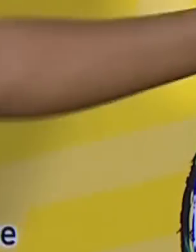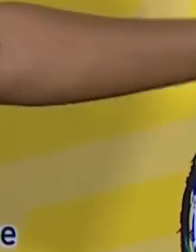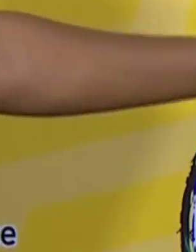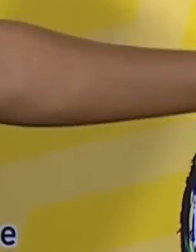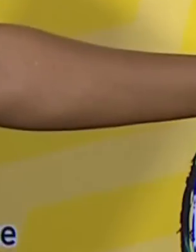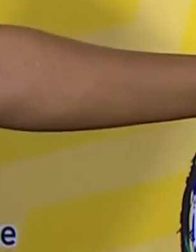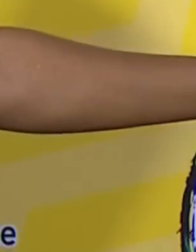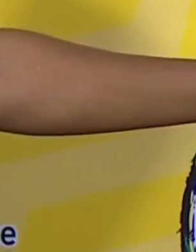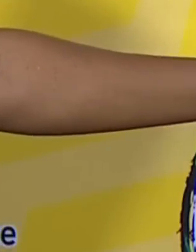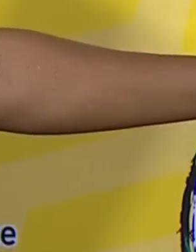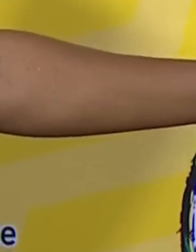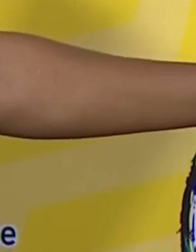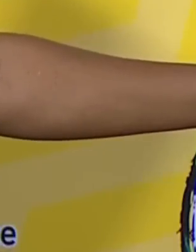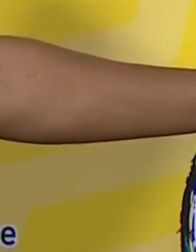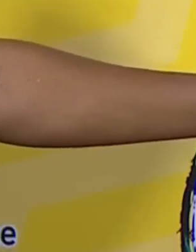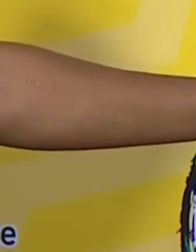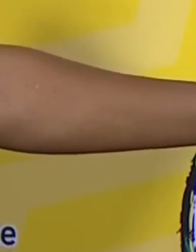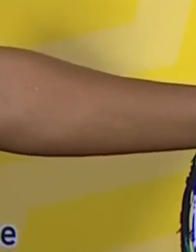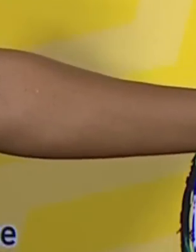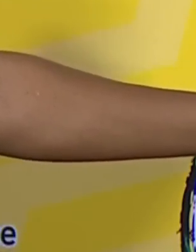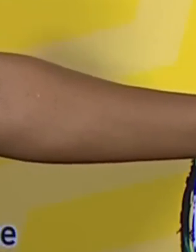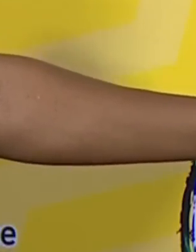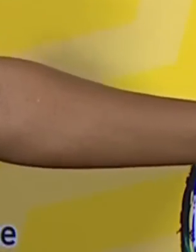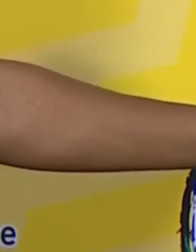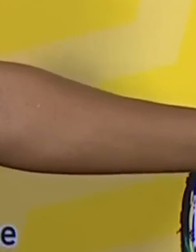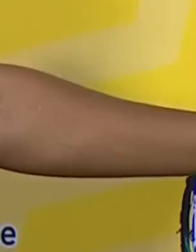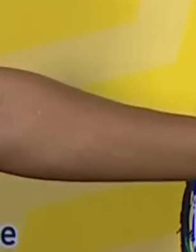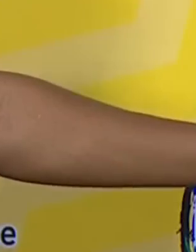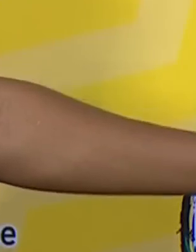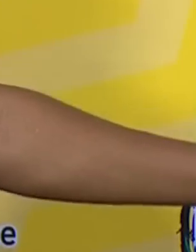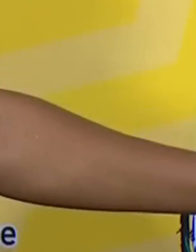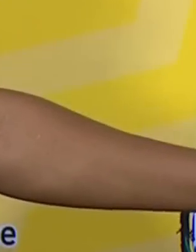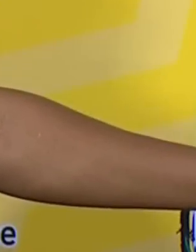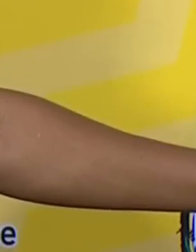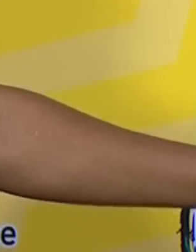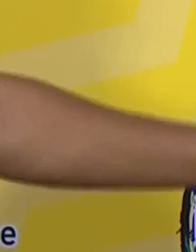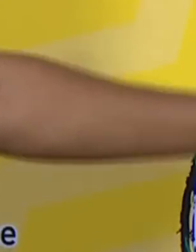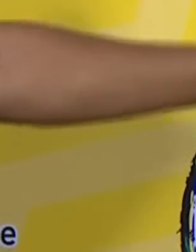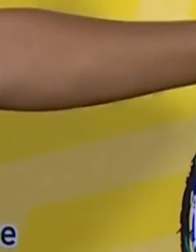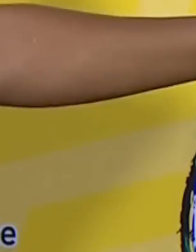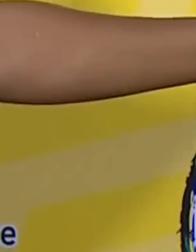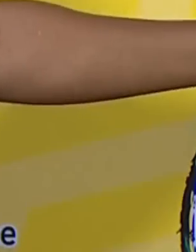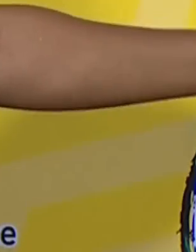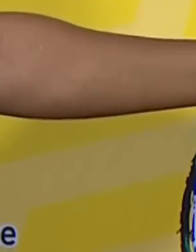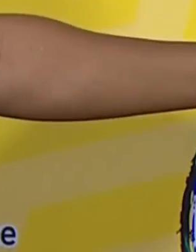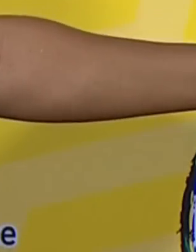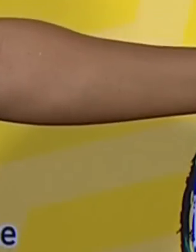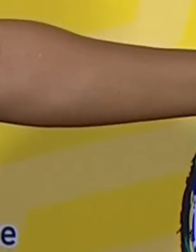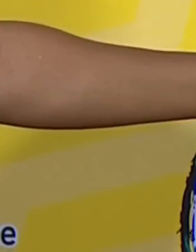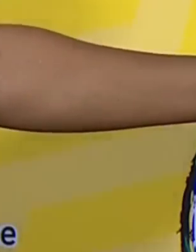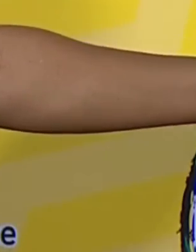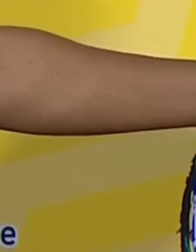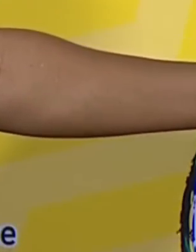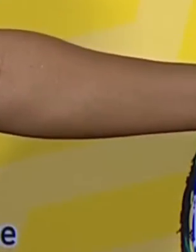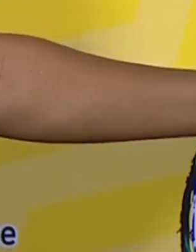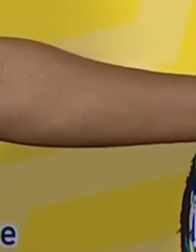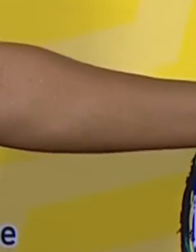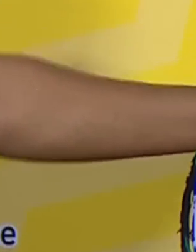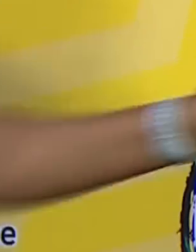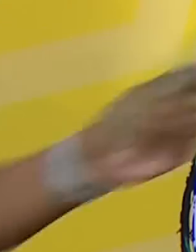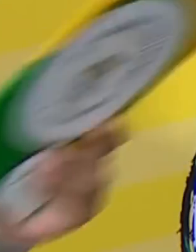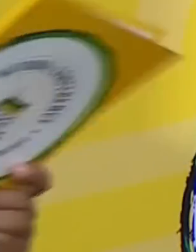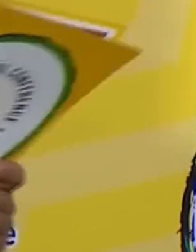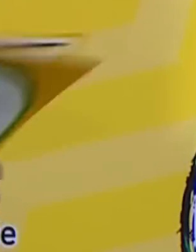see we've set up our own, what our security guys refers to as an informal settlement. We've set up our own broadcast